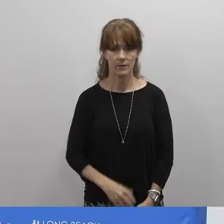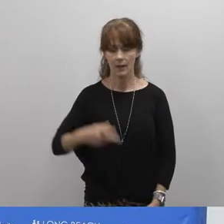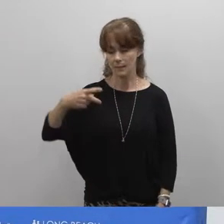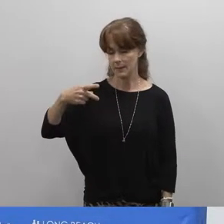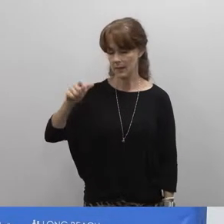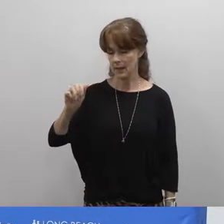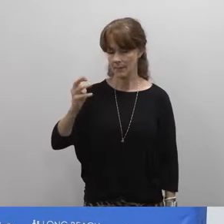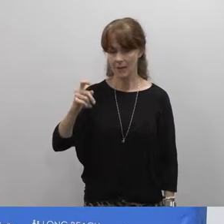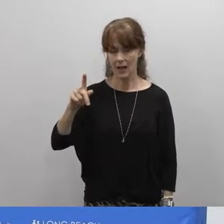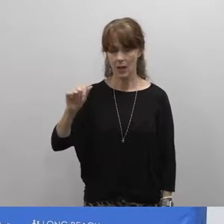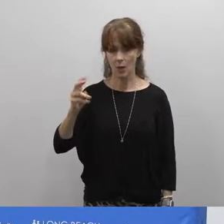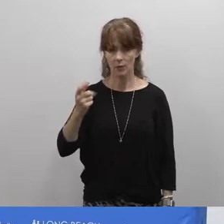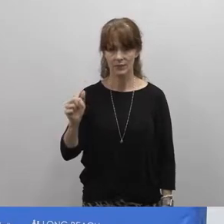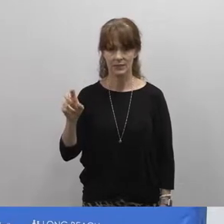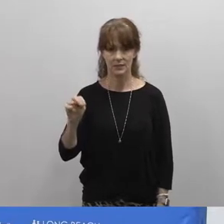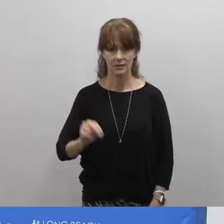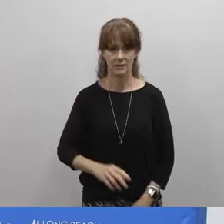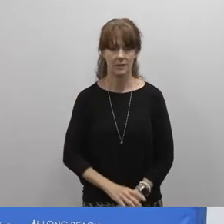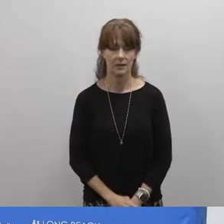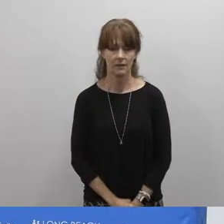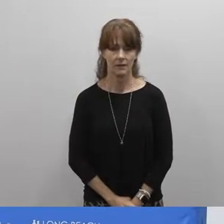Weinstein.